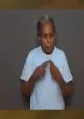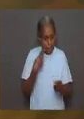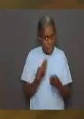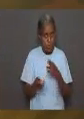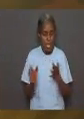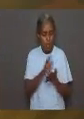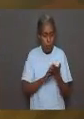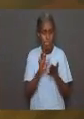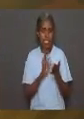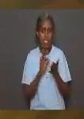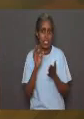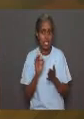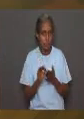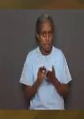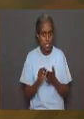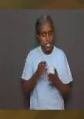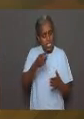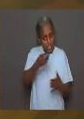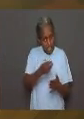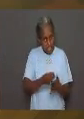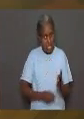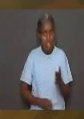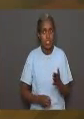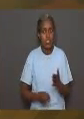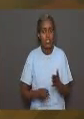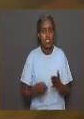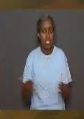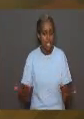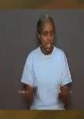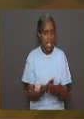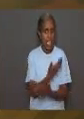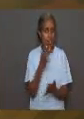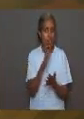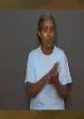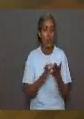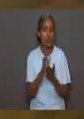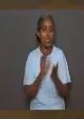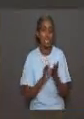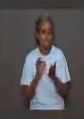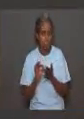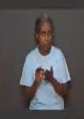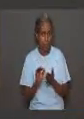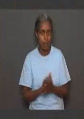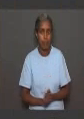complex numbers, the result is a new complex number.